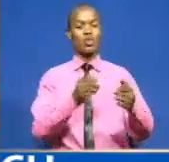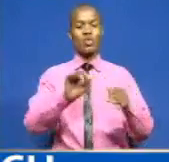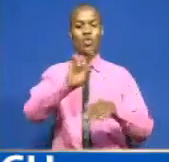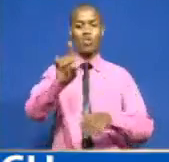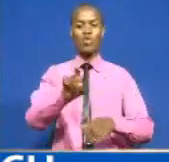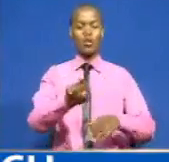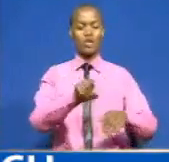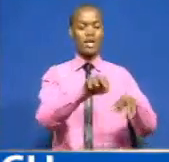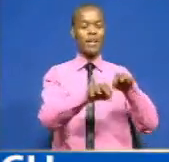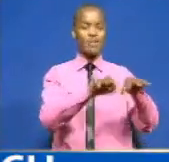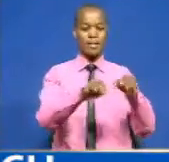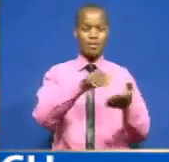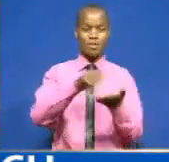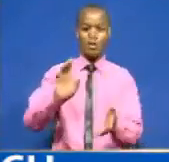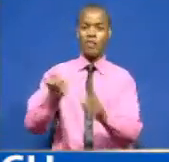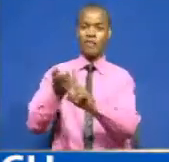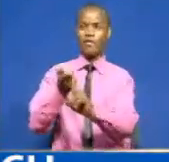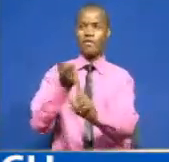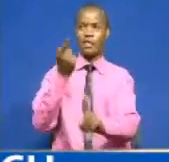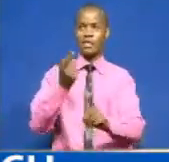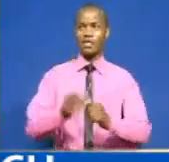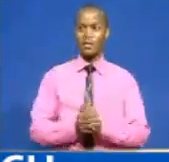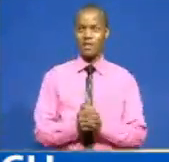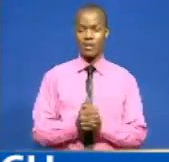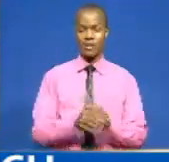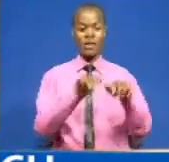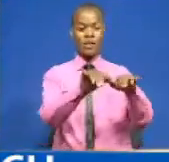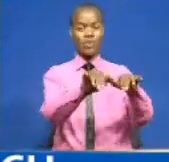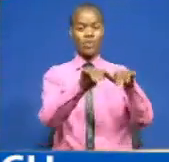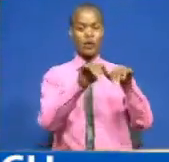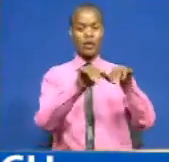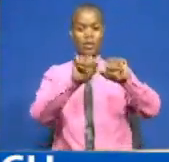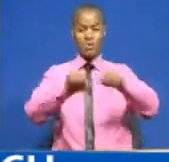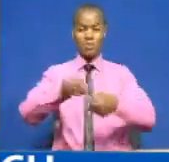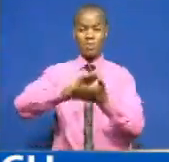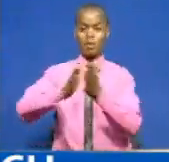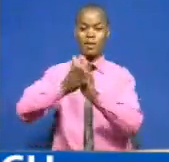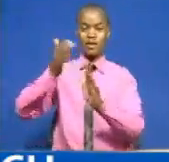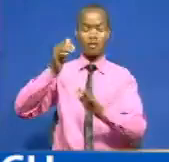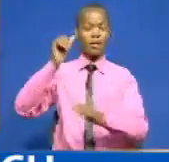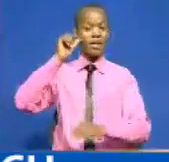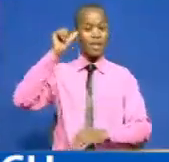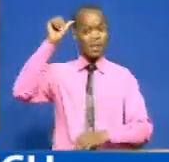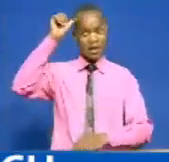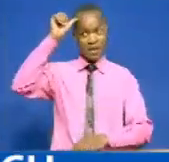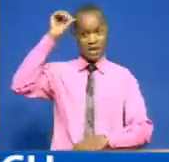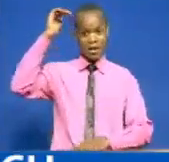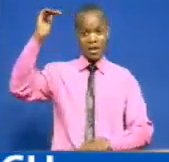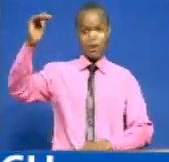say that at least you should wait for you to become an adult. All right?